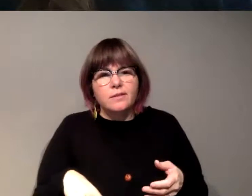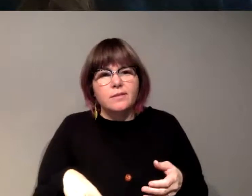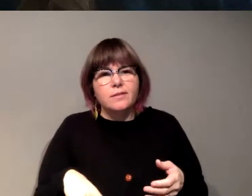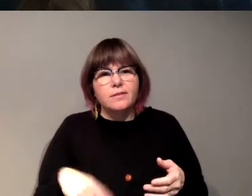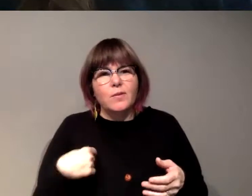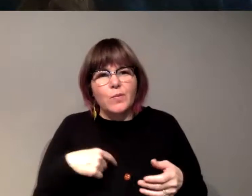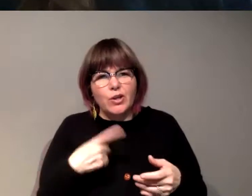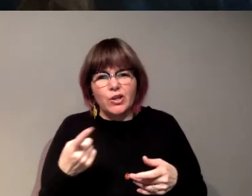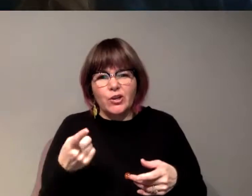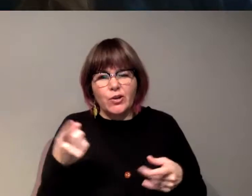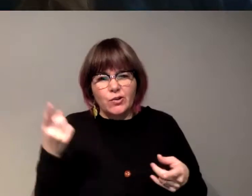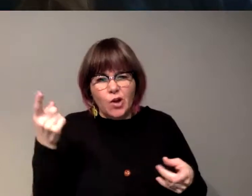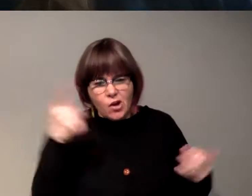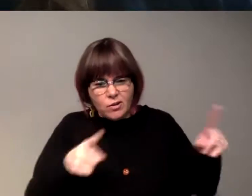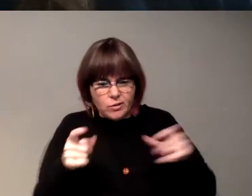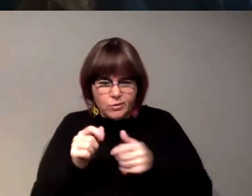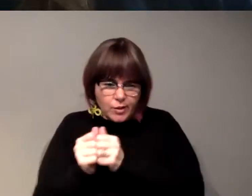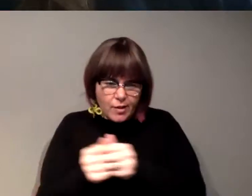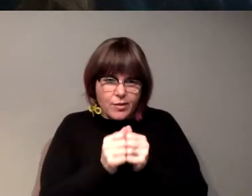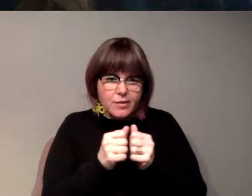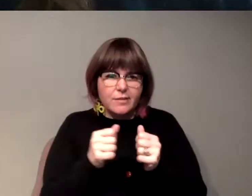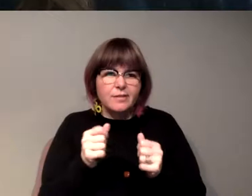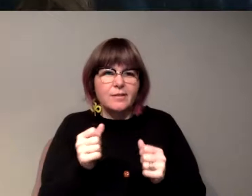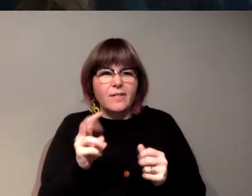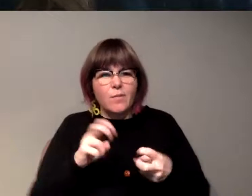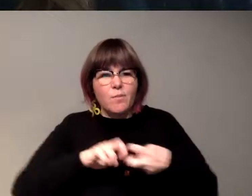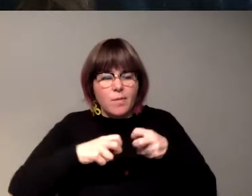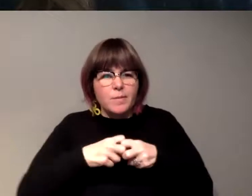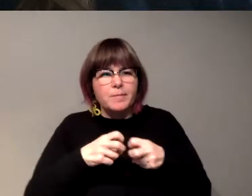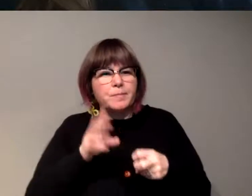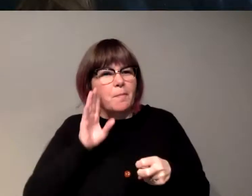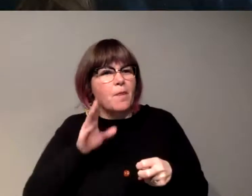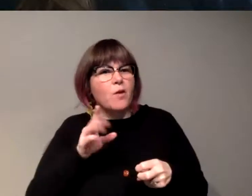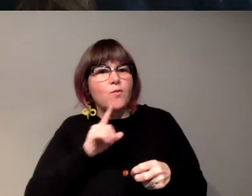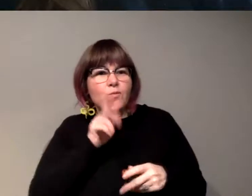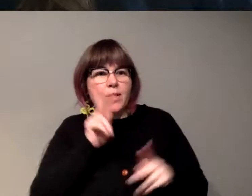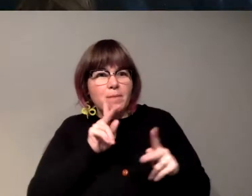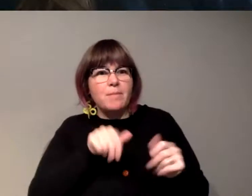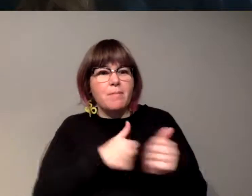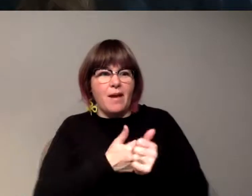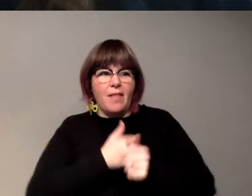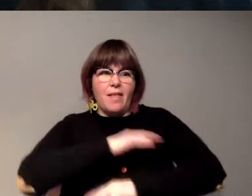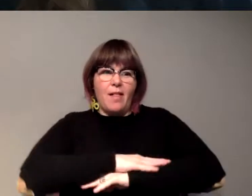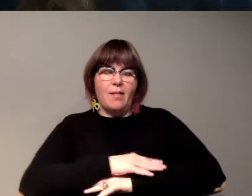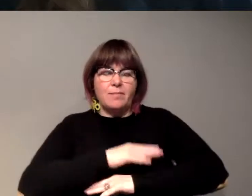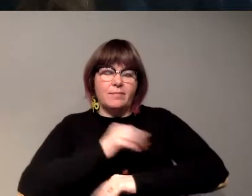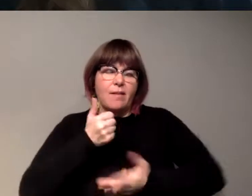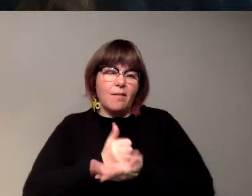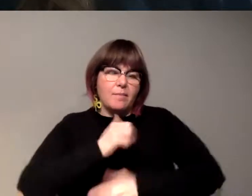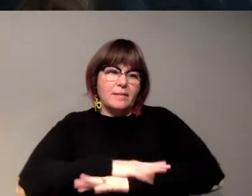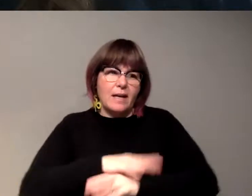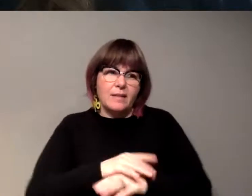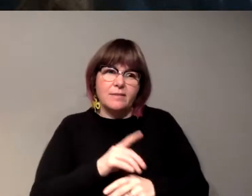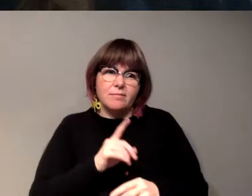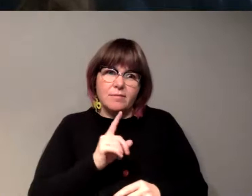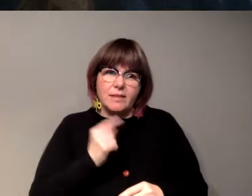in this together. And if you have any issues, then know that there are real people behind the help desk, and we're genuinely trying to